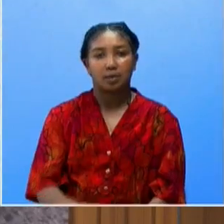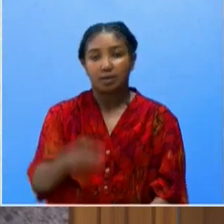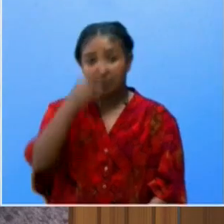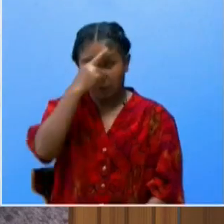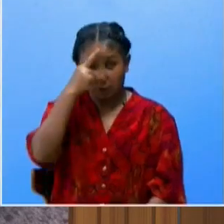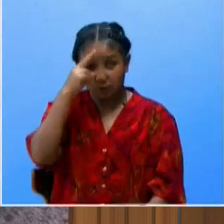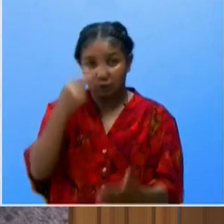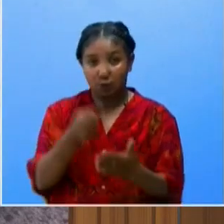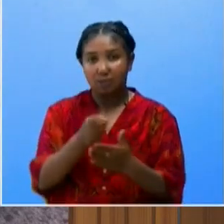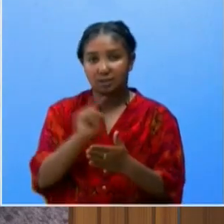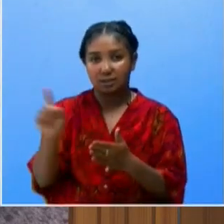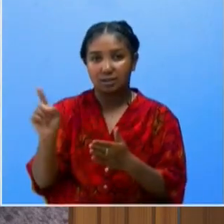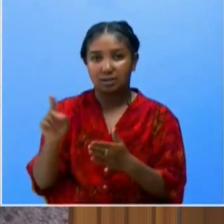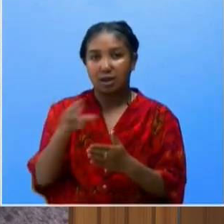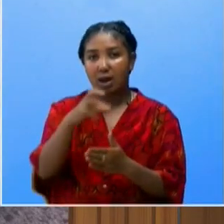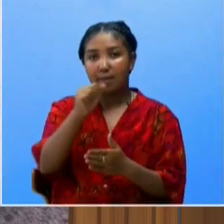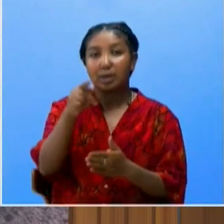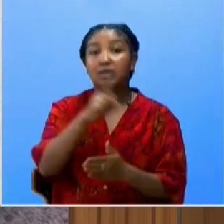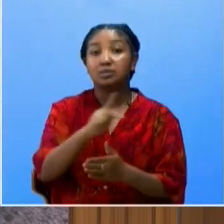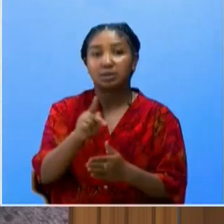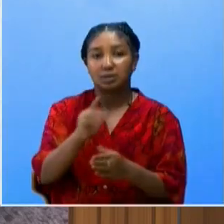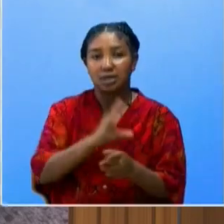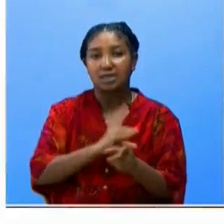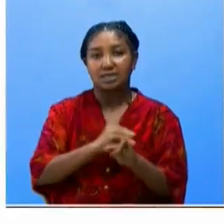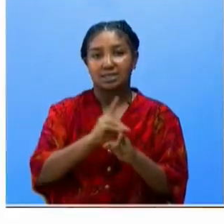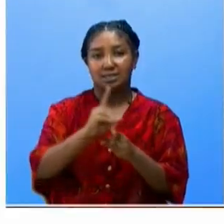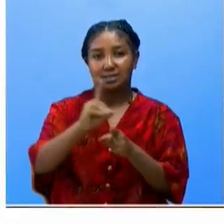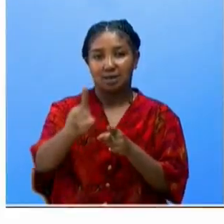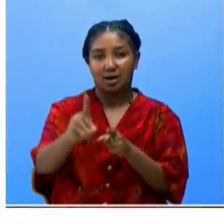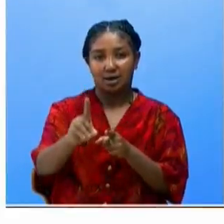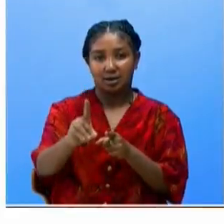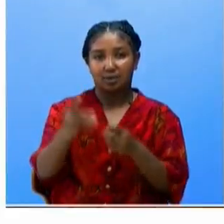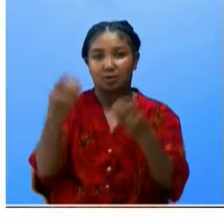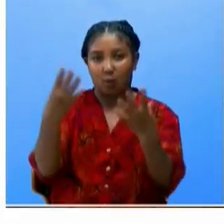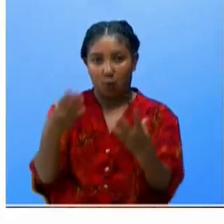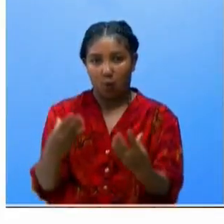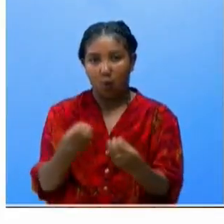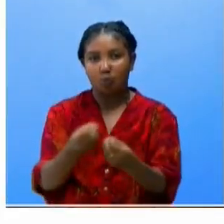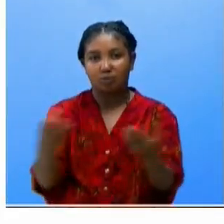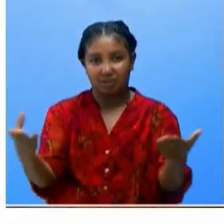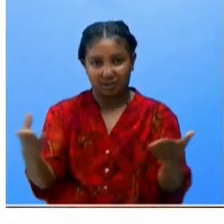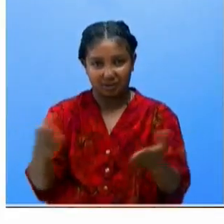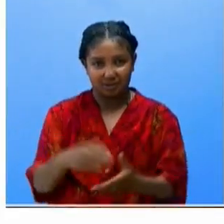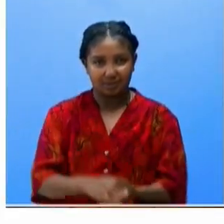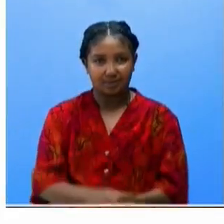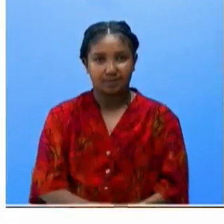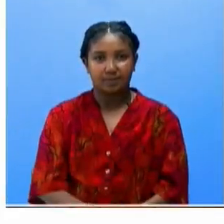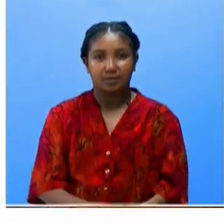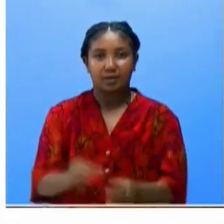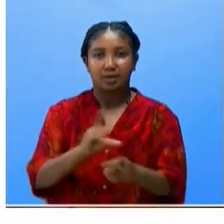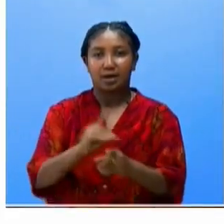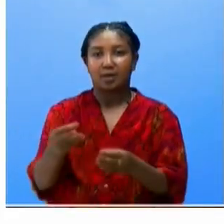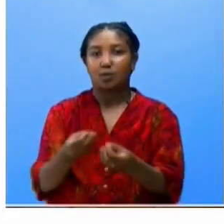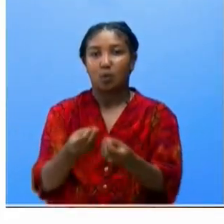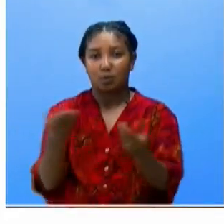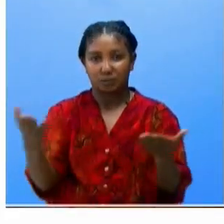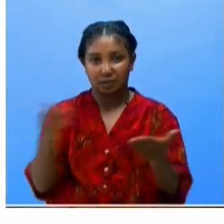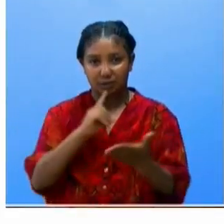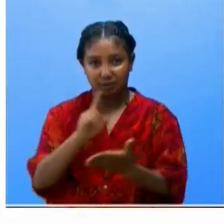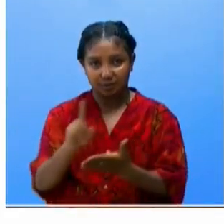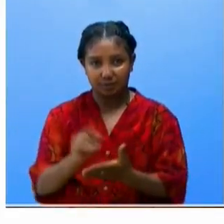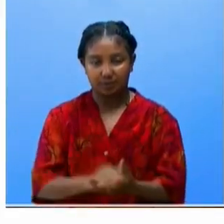Because this application is direct object. Direct